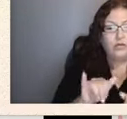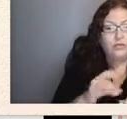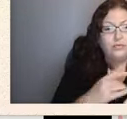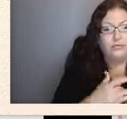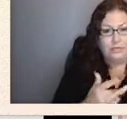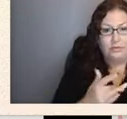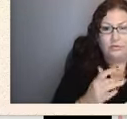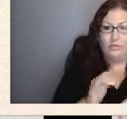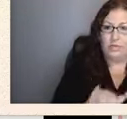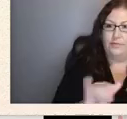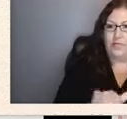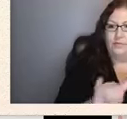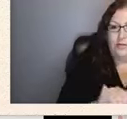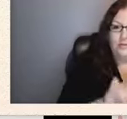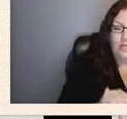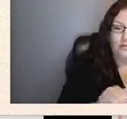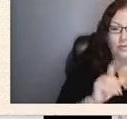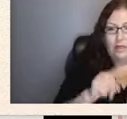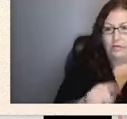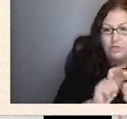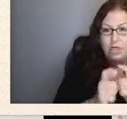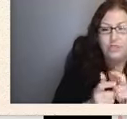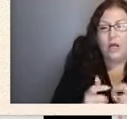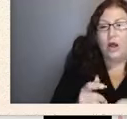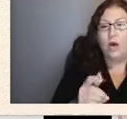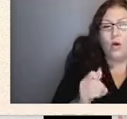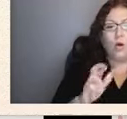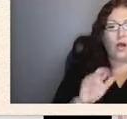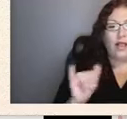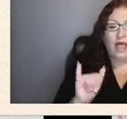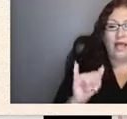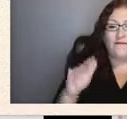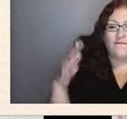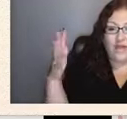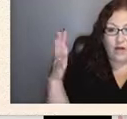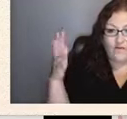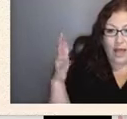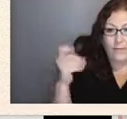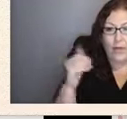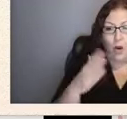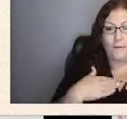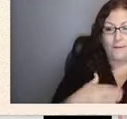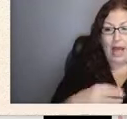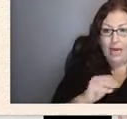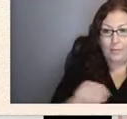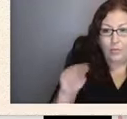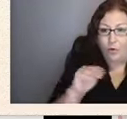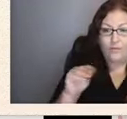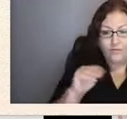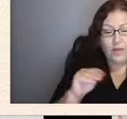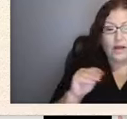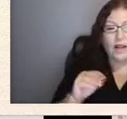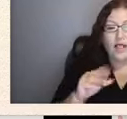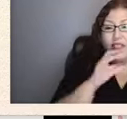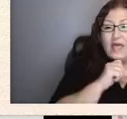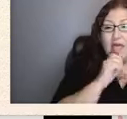as finger flapping or complex whole body movements. The age of onset is during infancy or